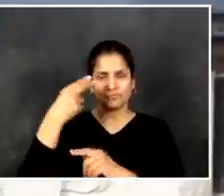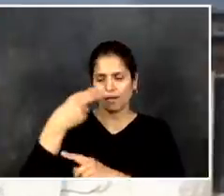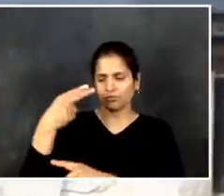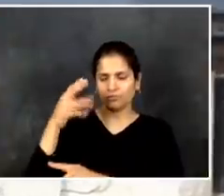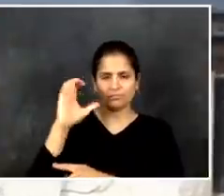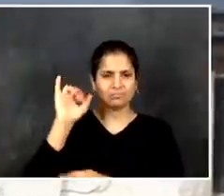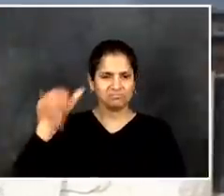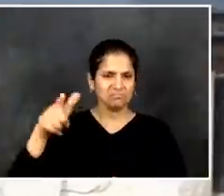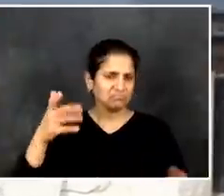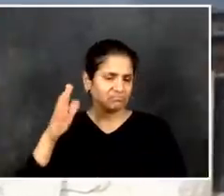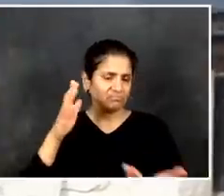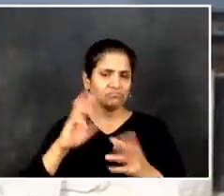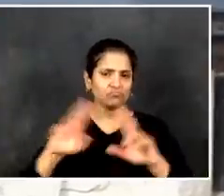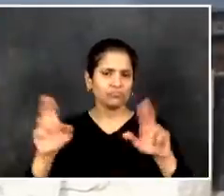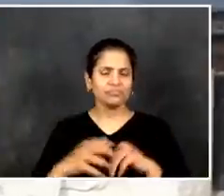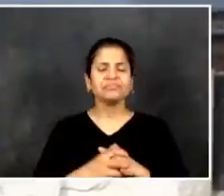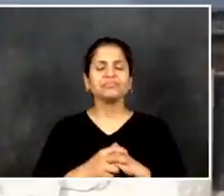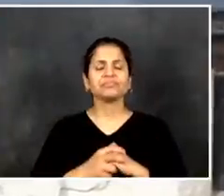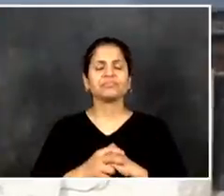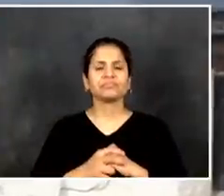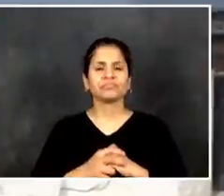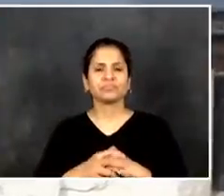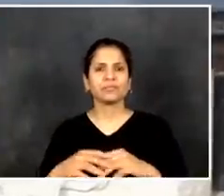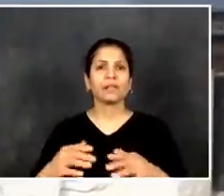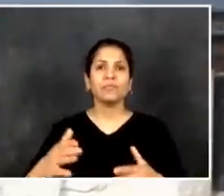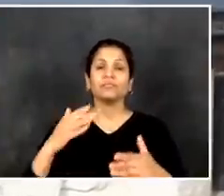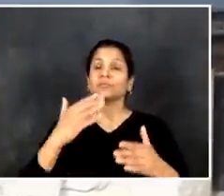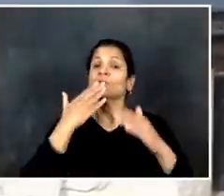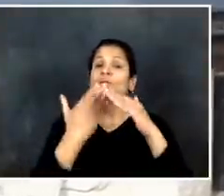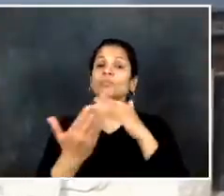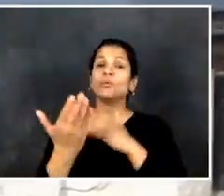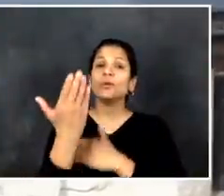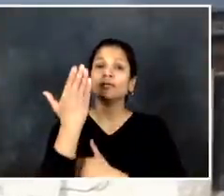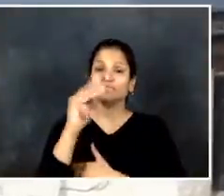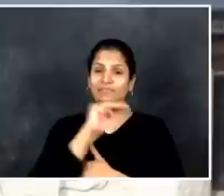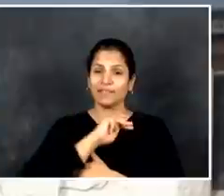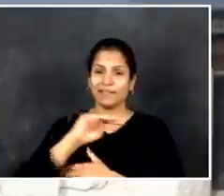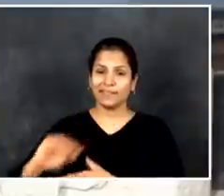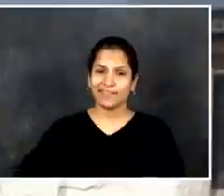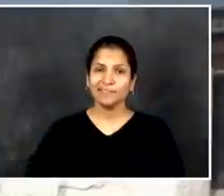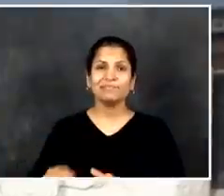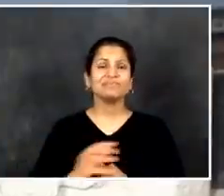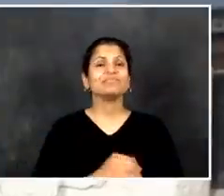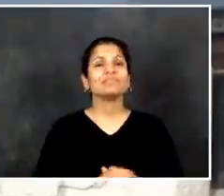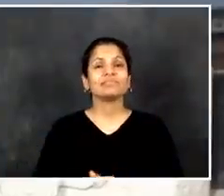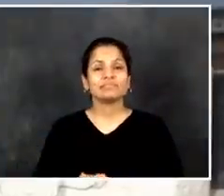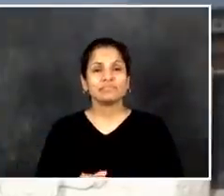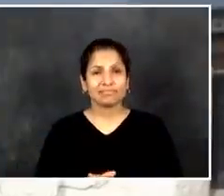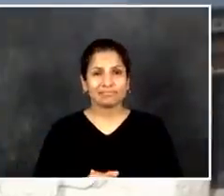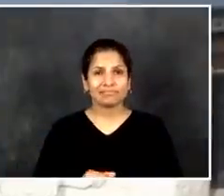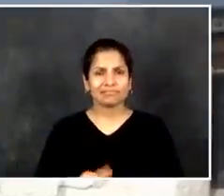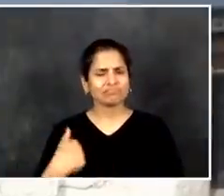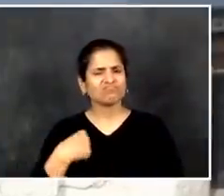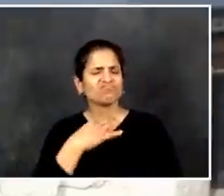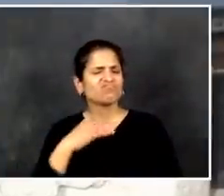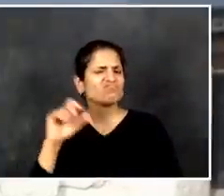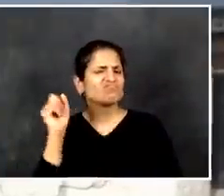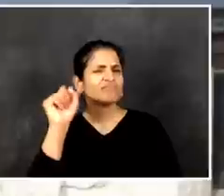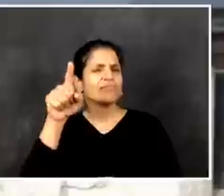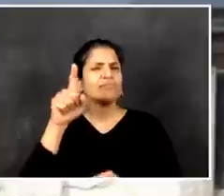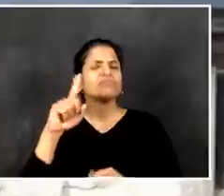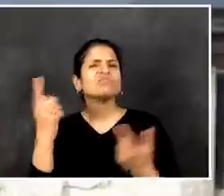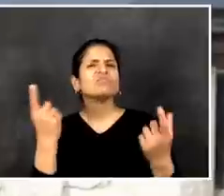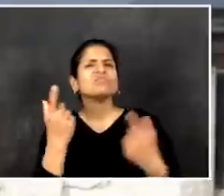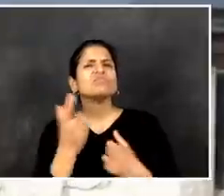Good morning, Mr. Mayor. I'm wondering, what have you told the NYPD to do to address the increased